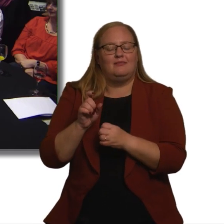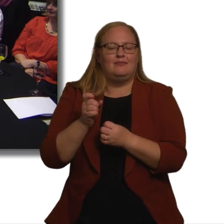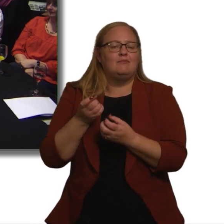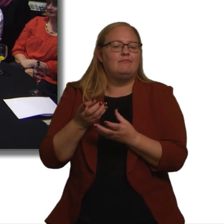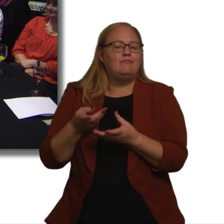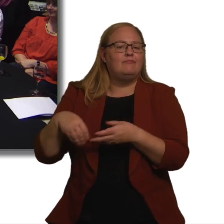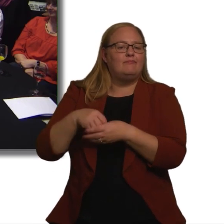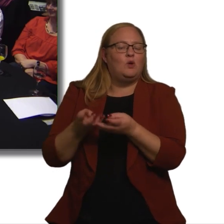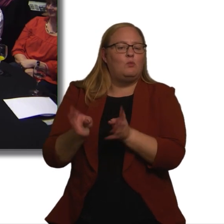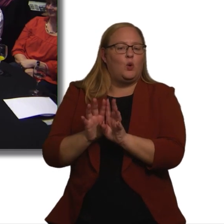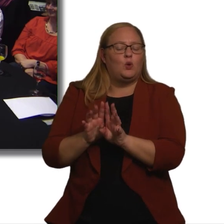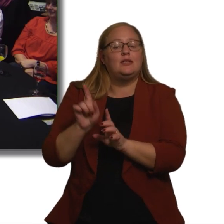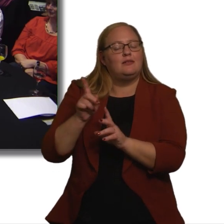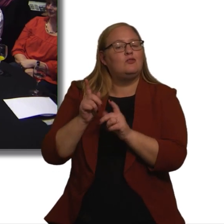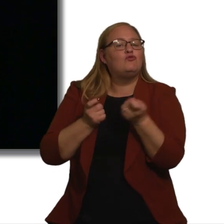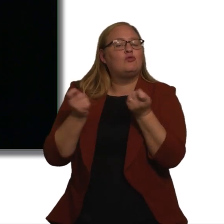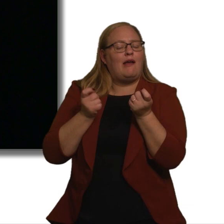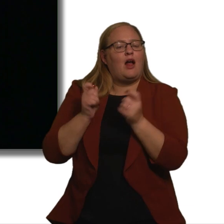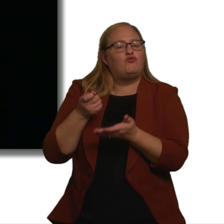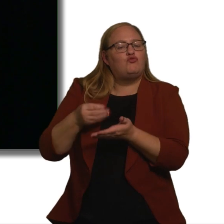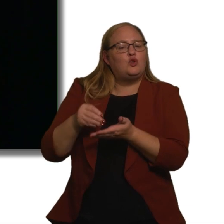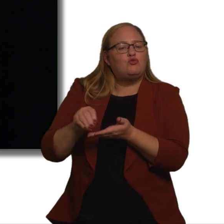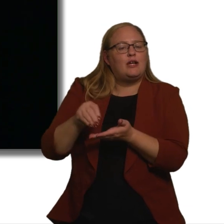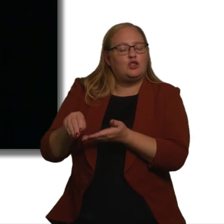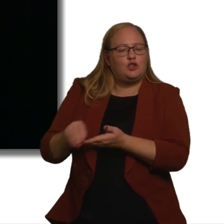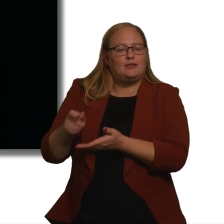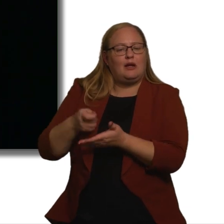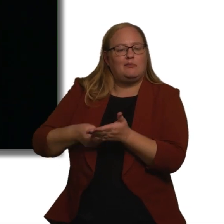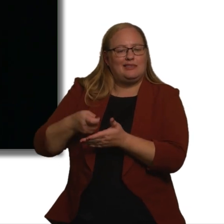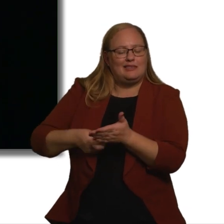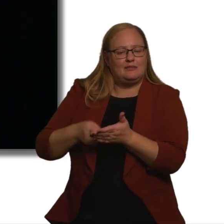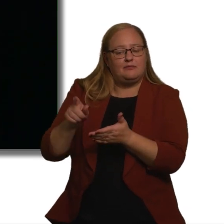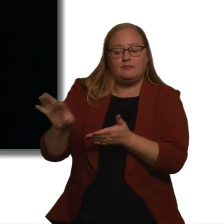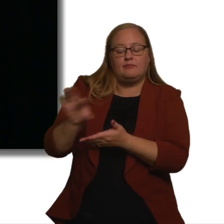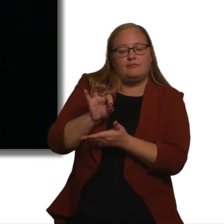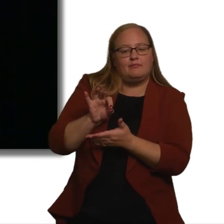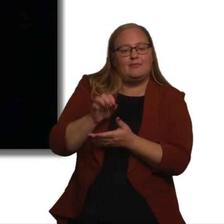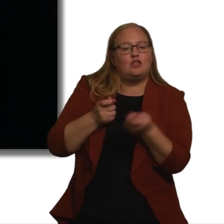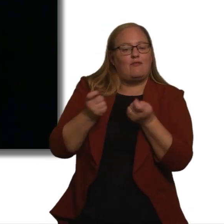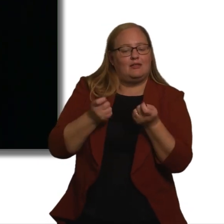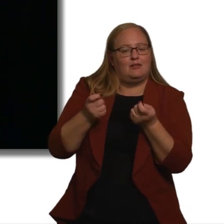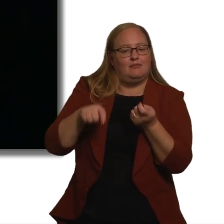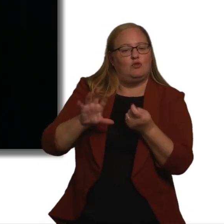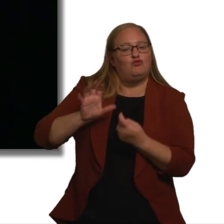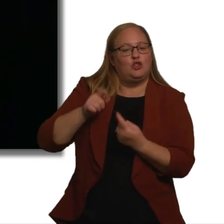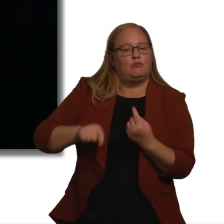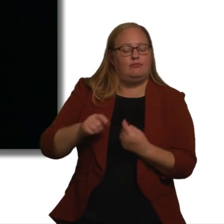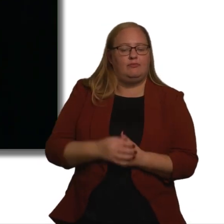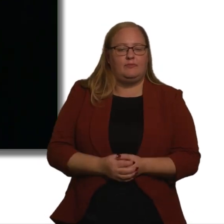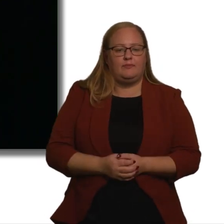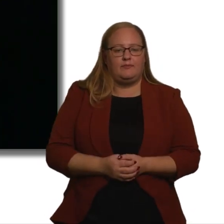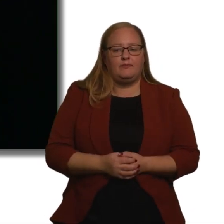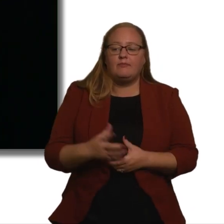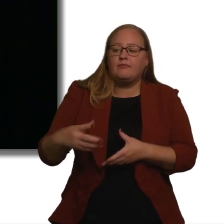who is the chair of the Remuneration Committee and an elected director from this region. Bob's also a member of